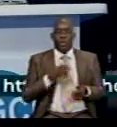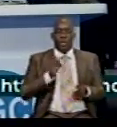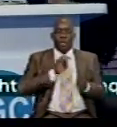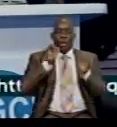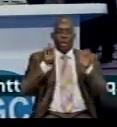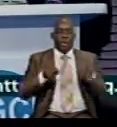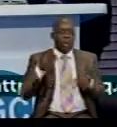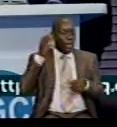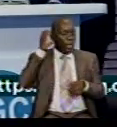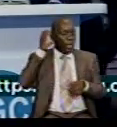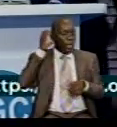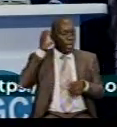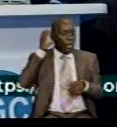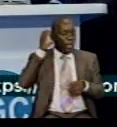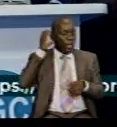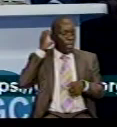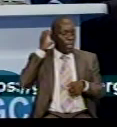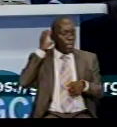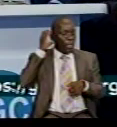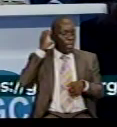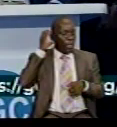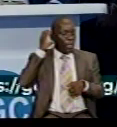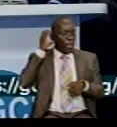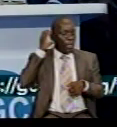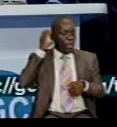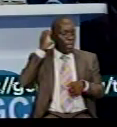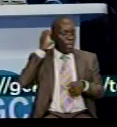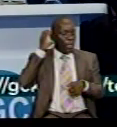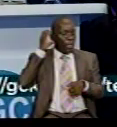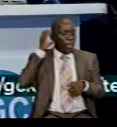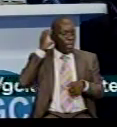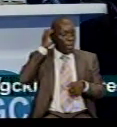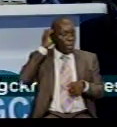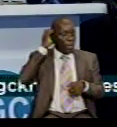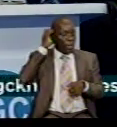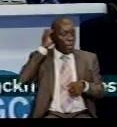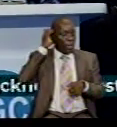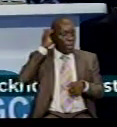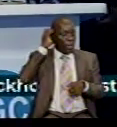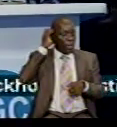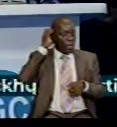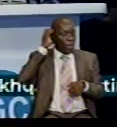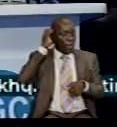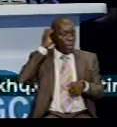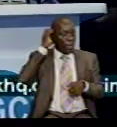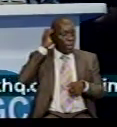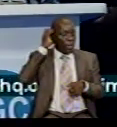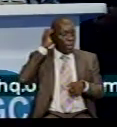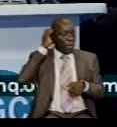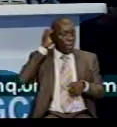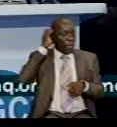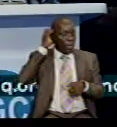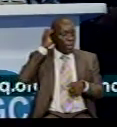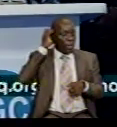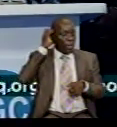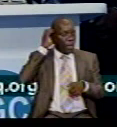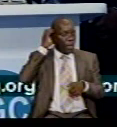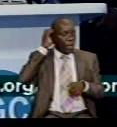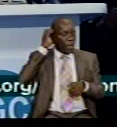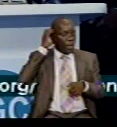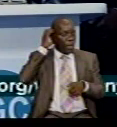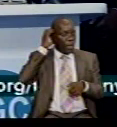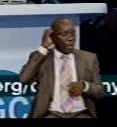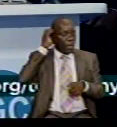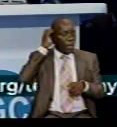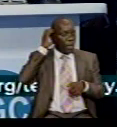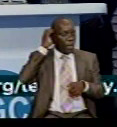I told you. Je vous ai dit. It is happening behind there, on